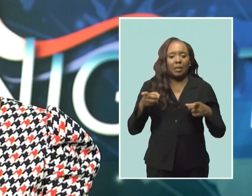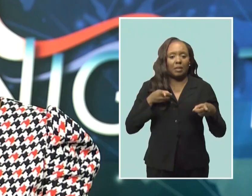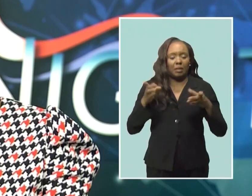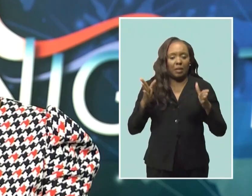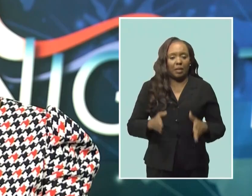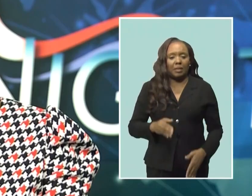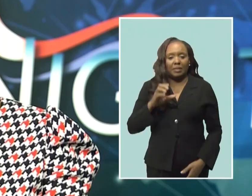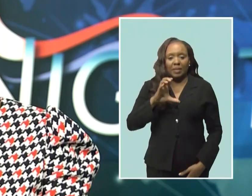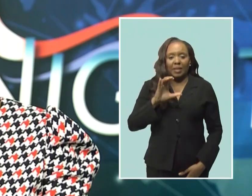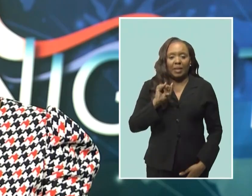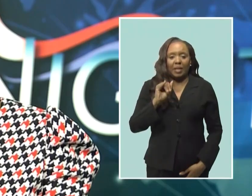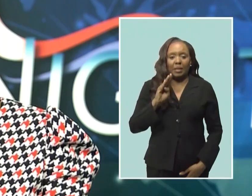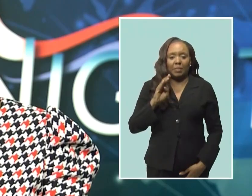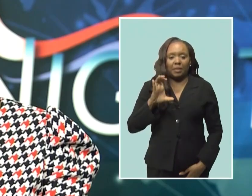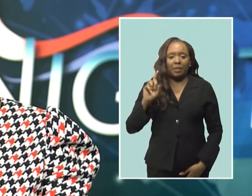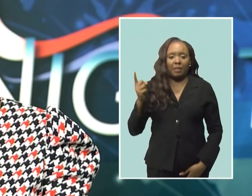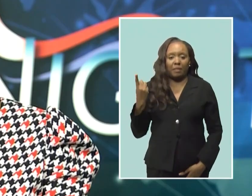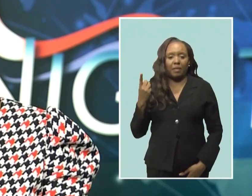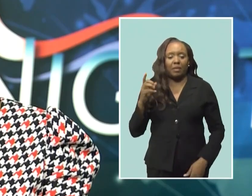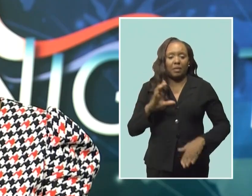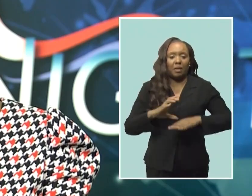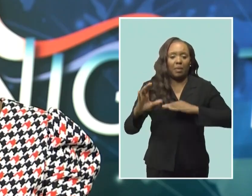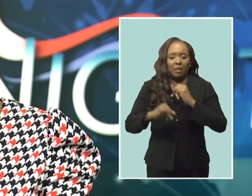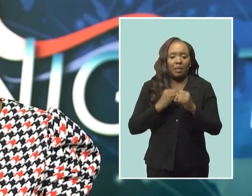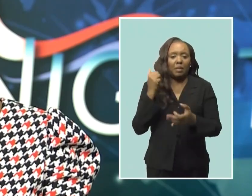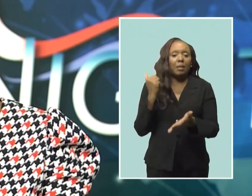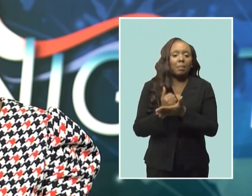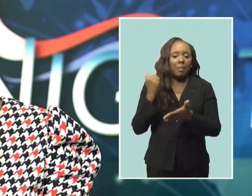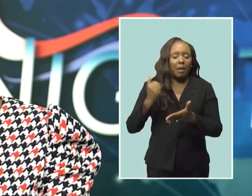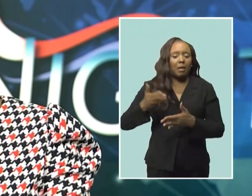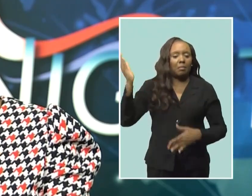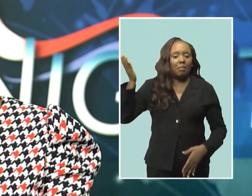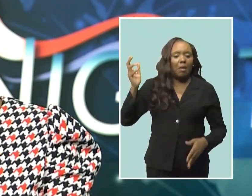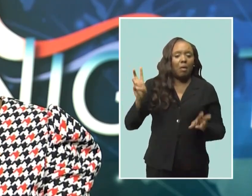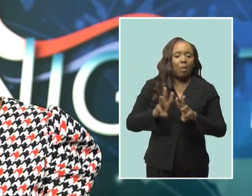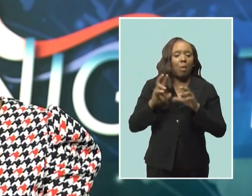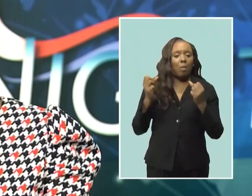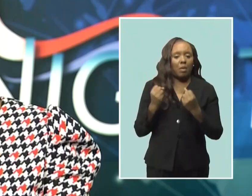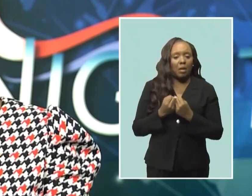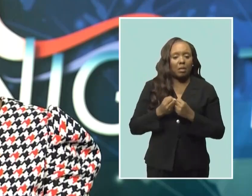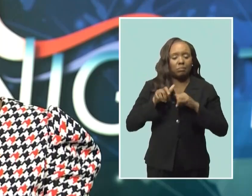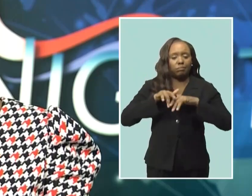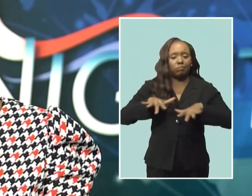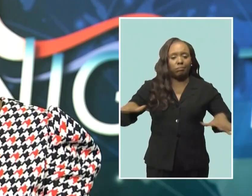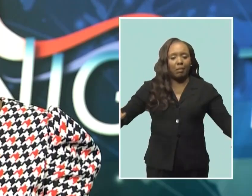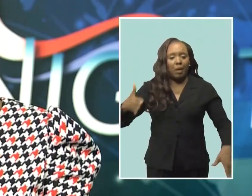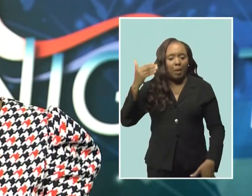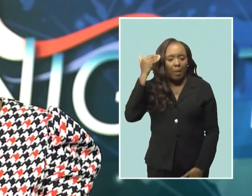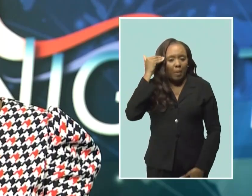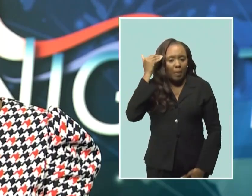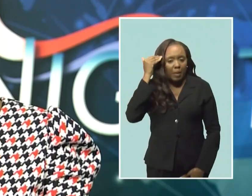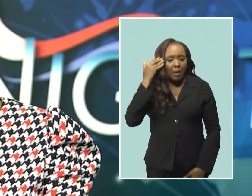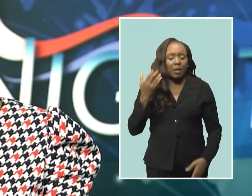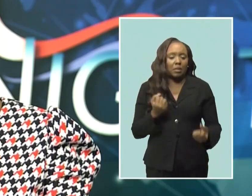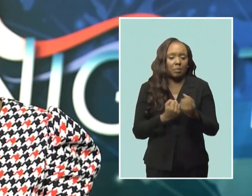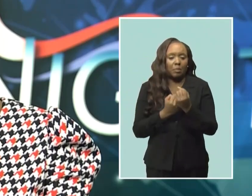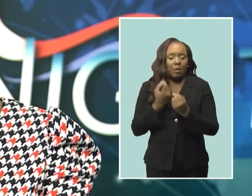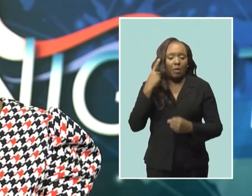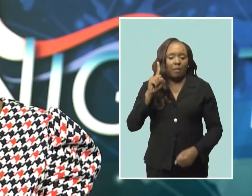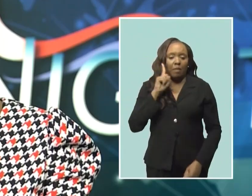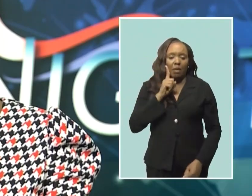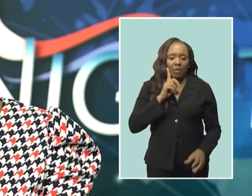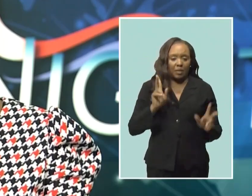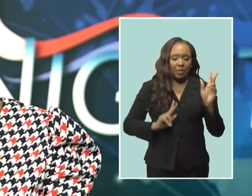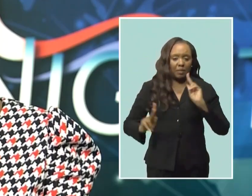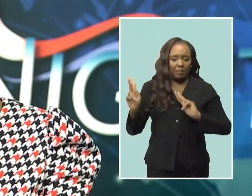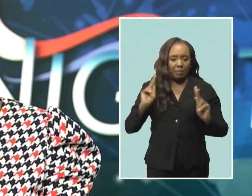at CIBC First Caribbean International Bank, Donna Wellington. She was addressing a workshop to spread awareness and support for deaf